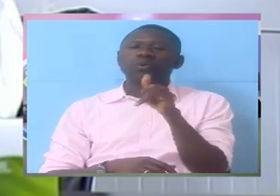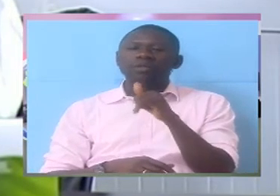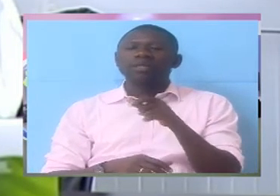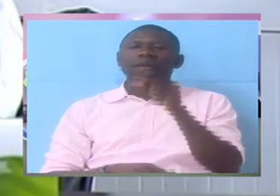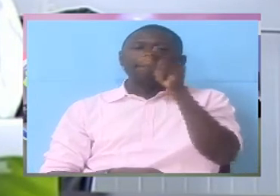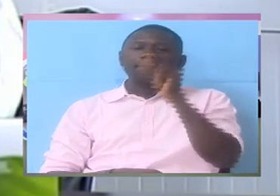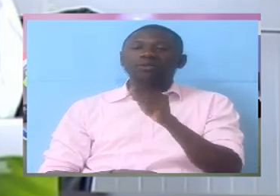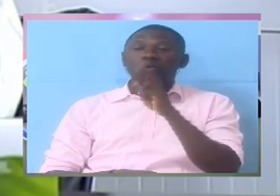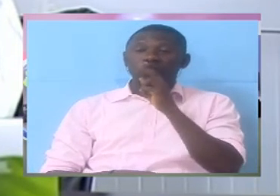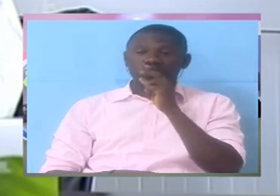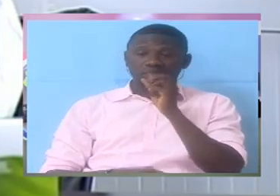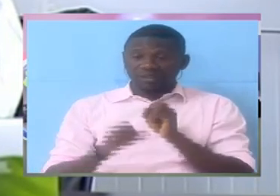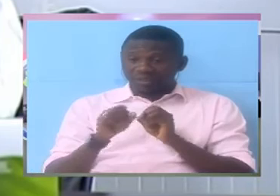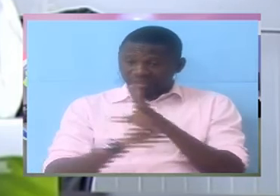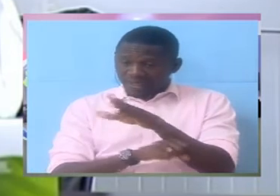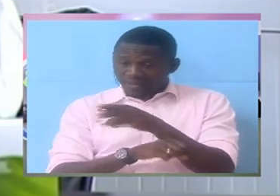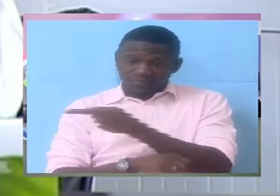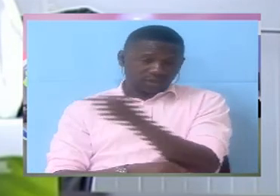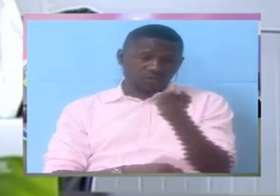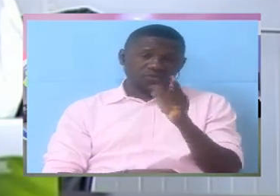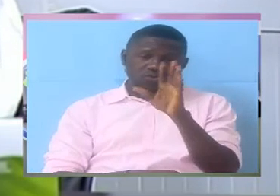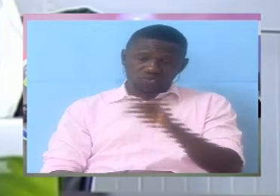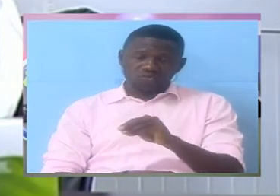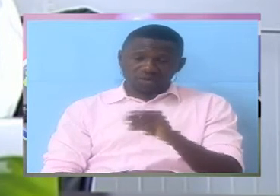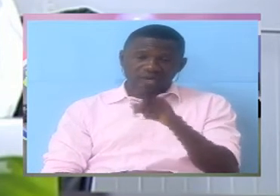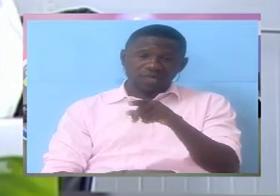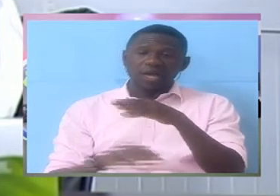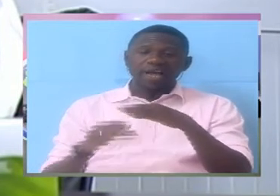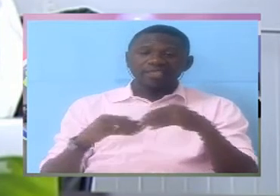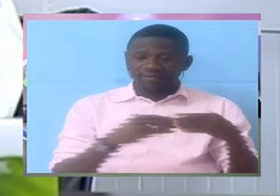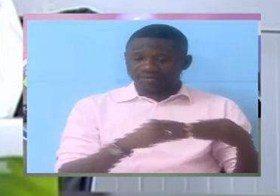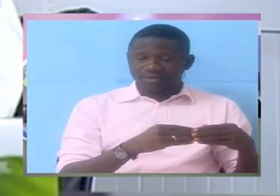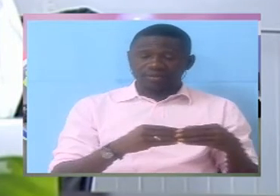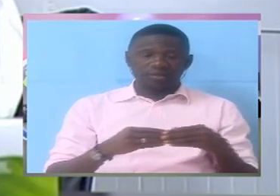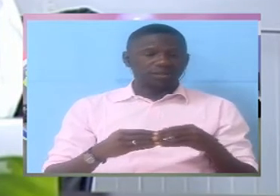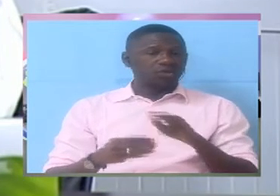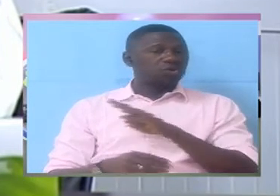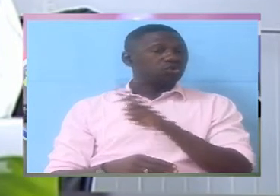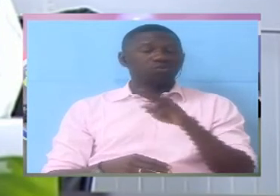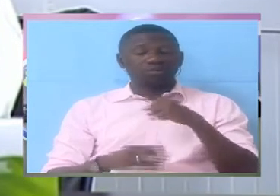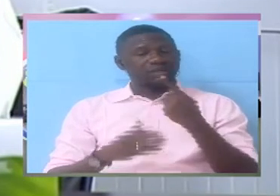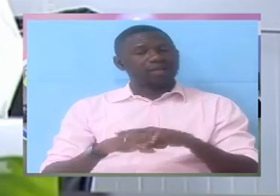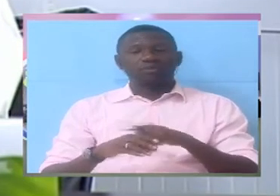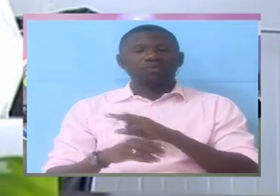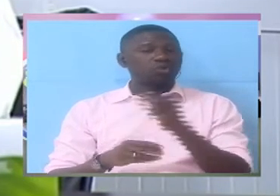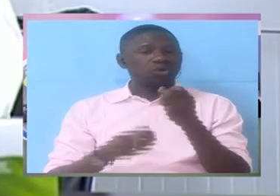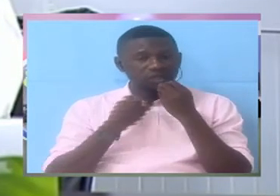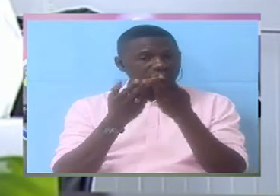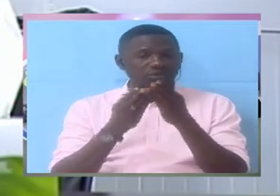give instructions for them to do it, will not even tell them to do,